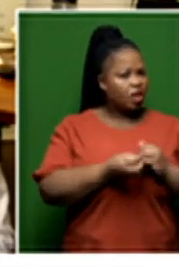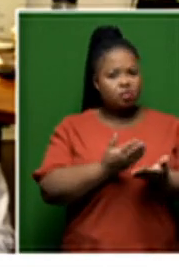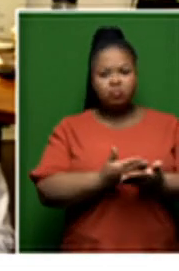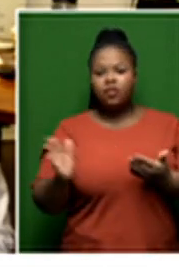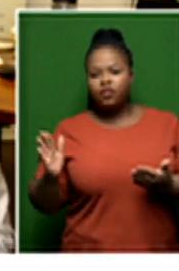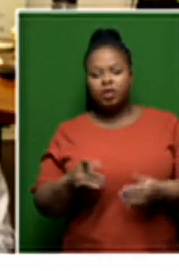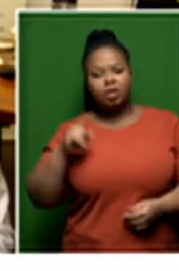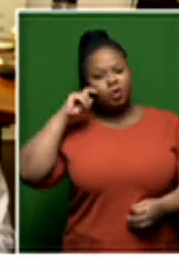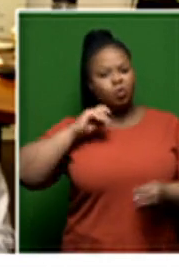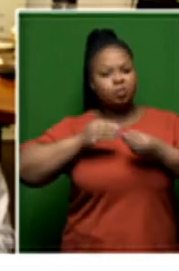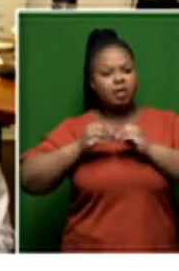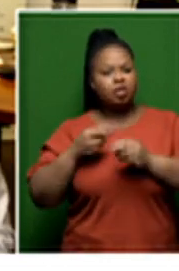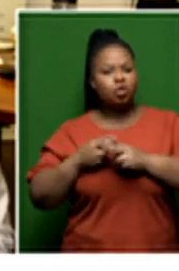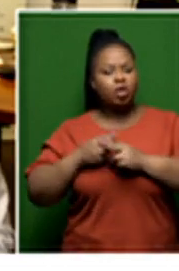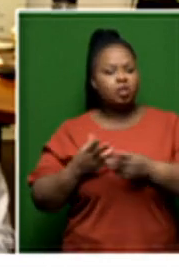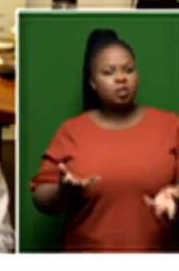those pit toilets since then?